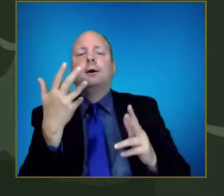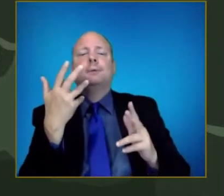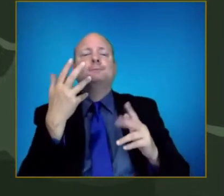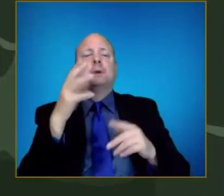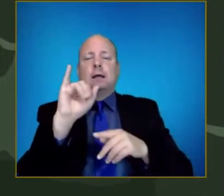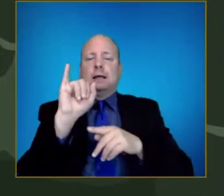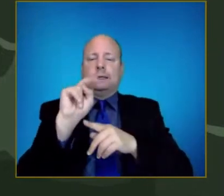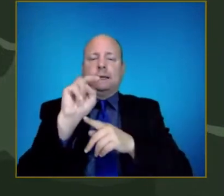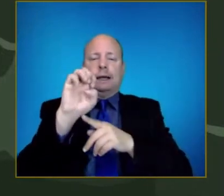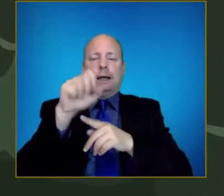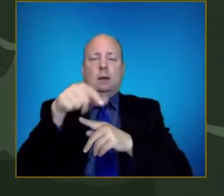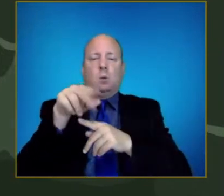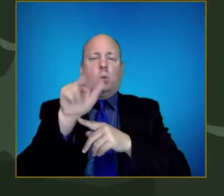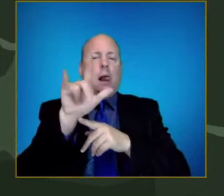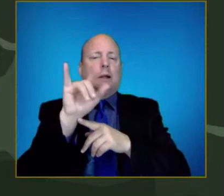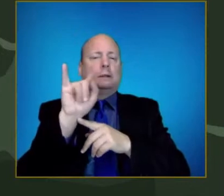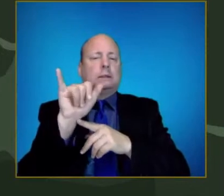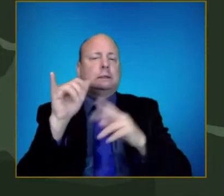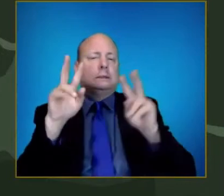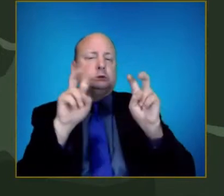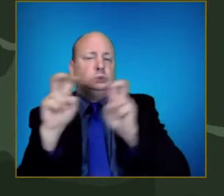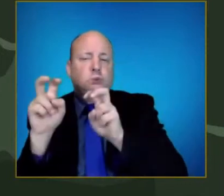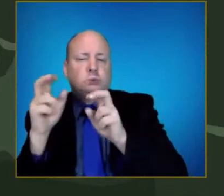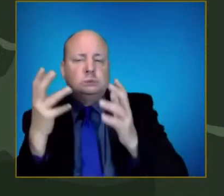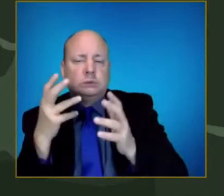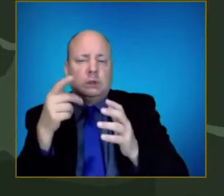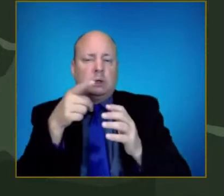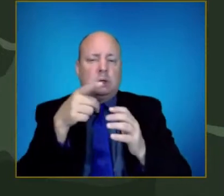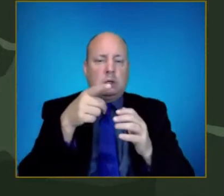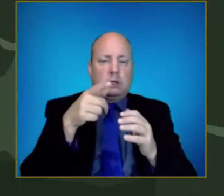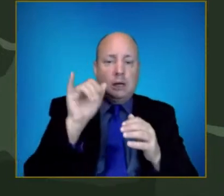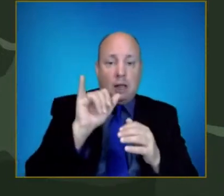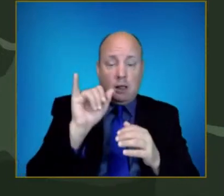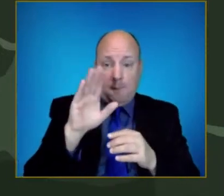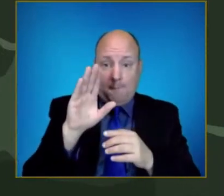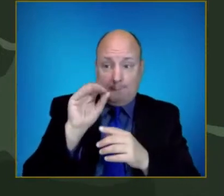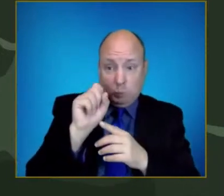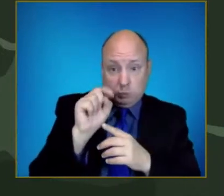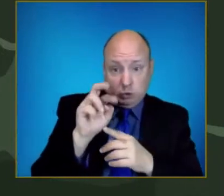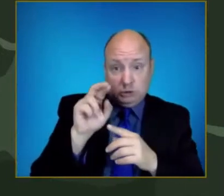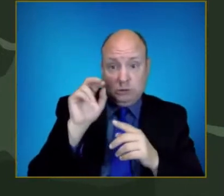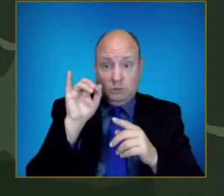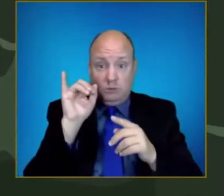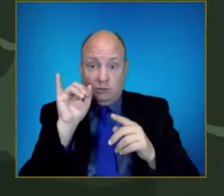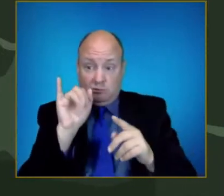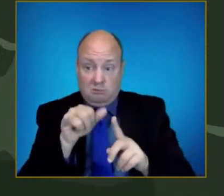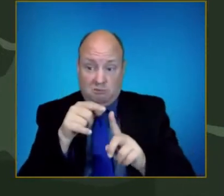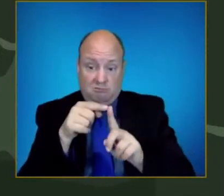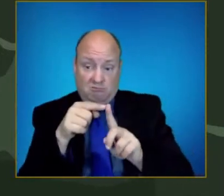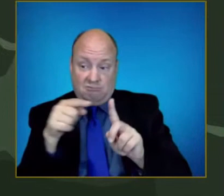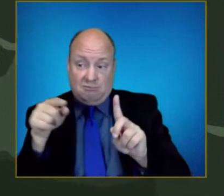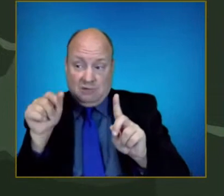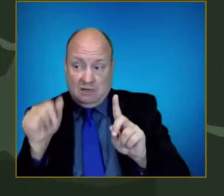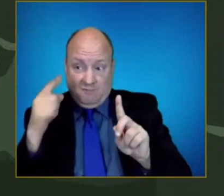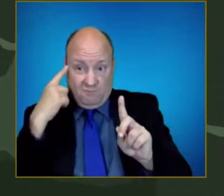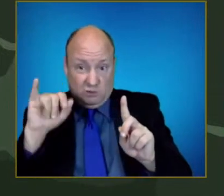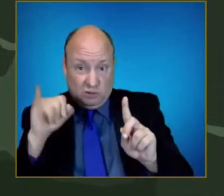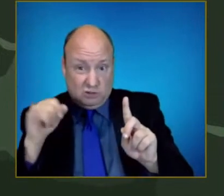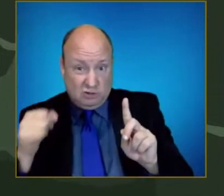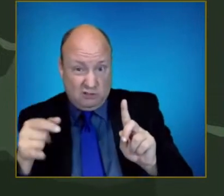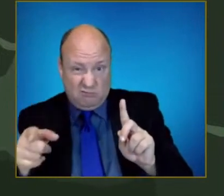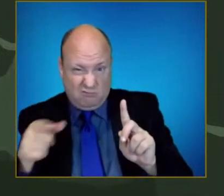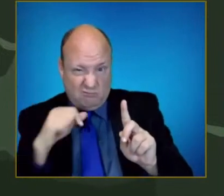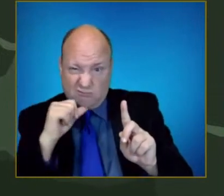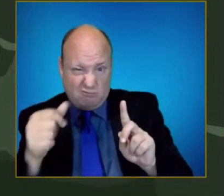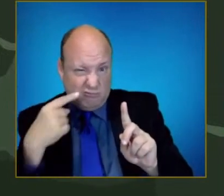for people who got the least effective vaccine and who may have gotten it because it was a single shot and it was more